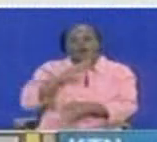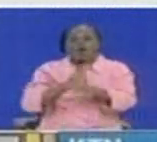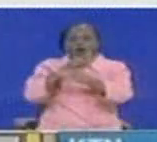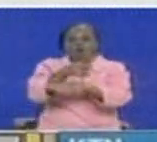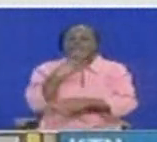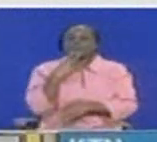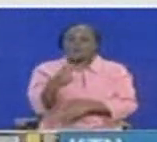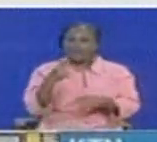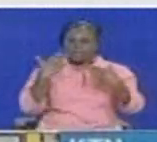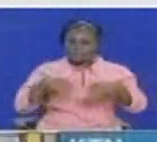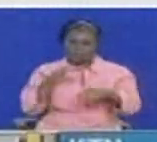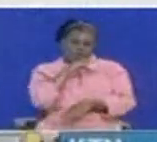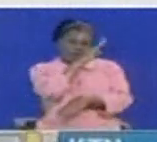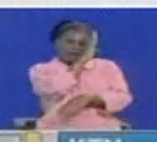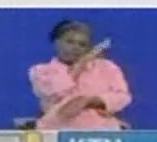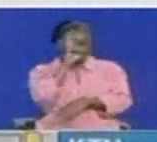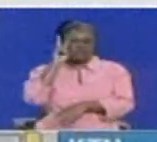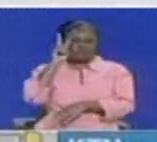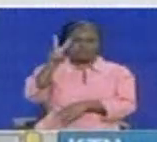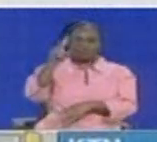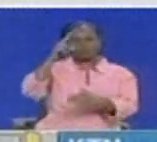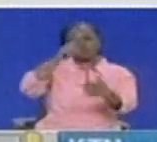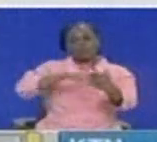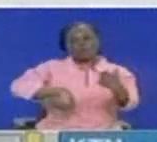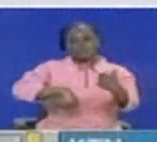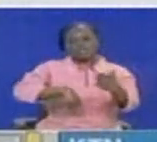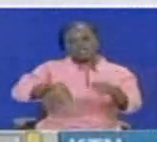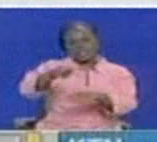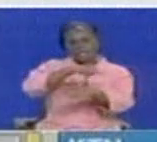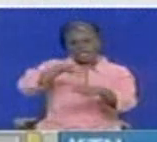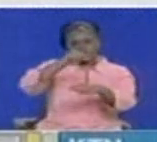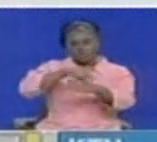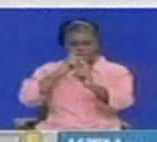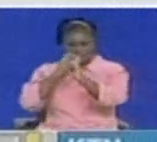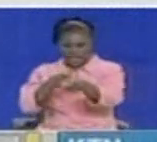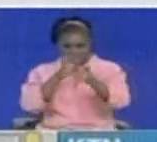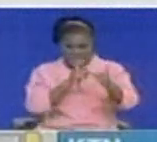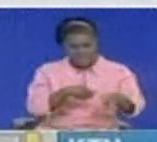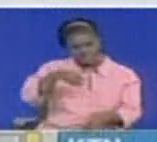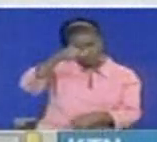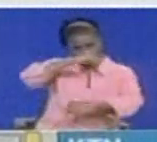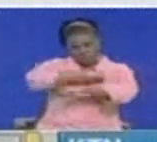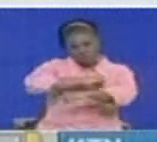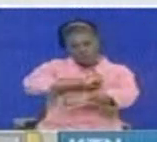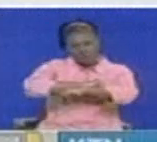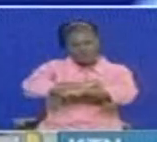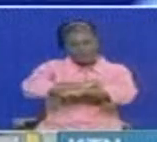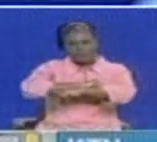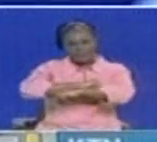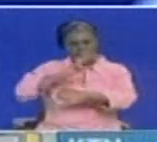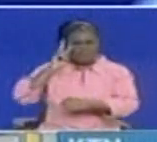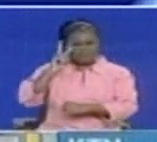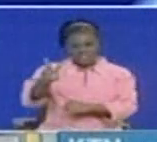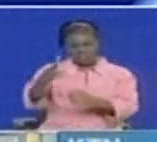people this afternoon. What is the vision for the National Talent Academy? The vision for the National Talent Academy is